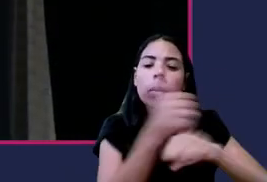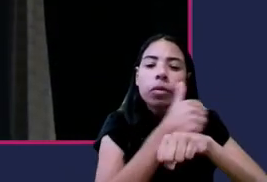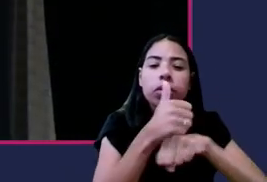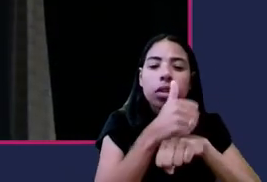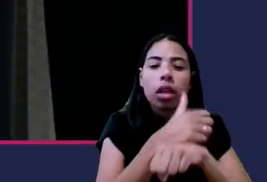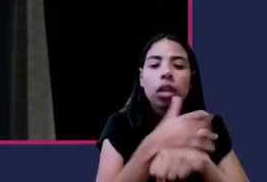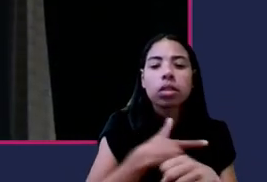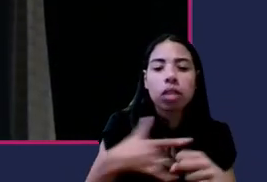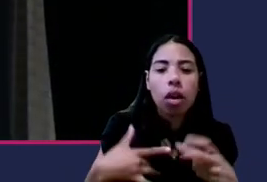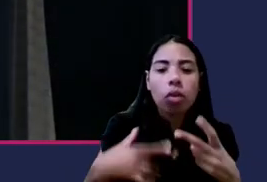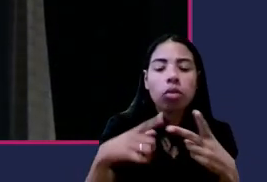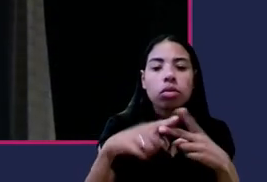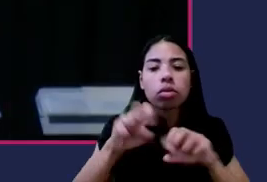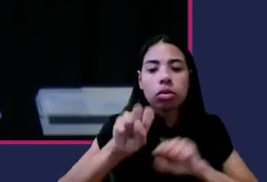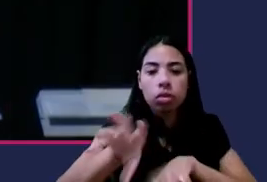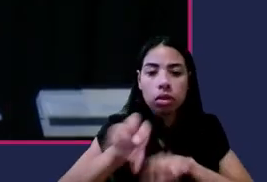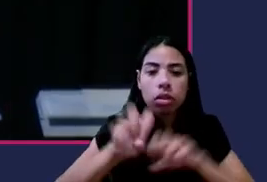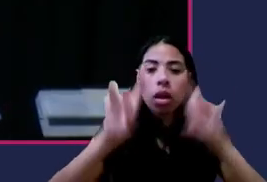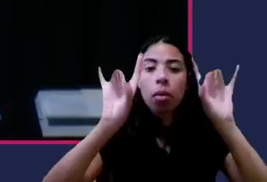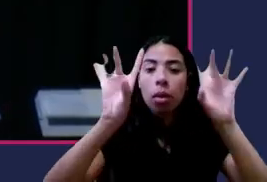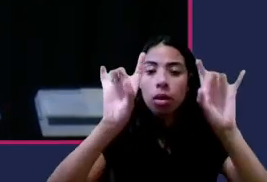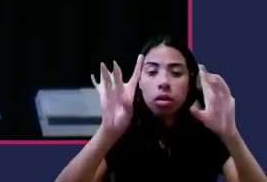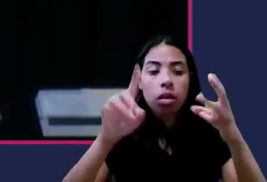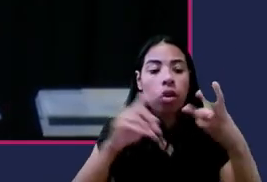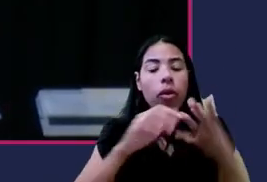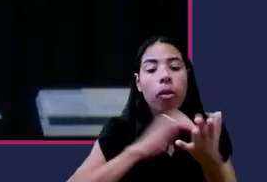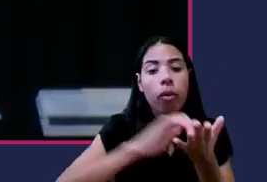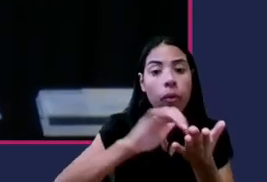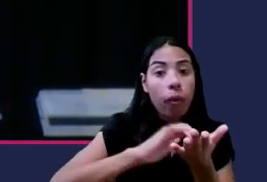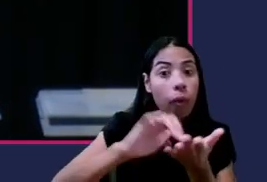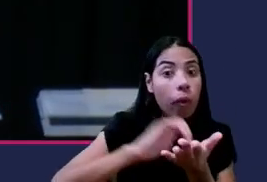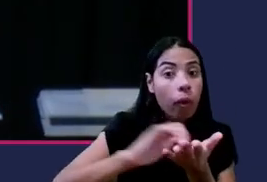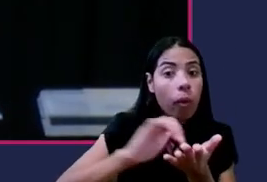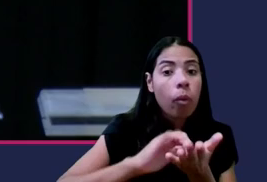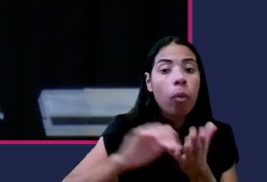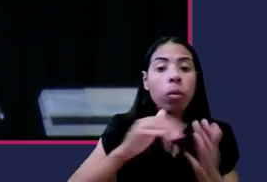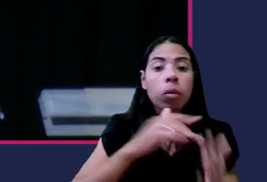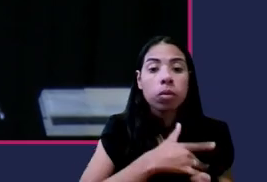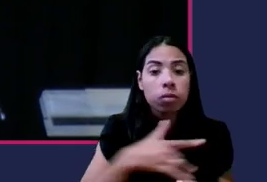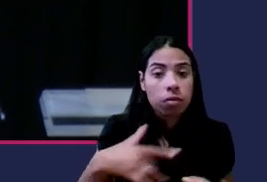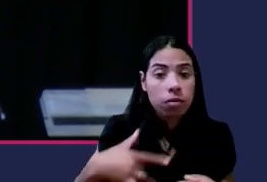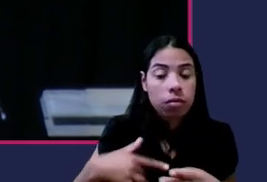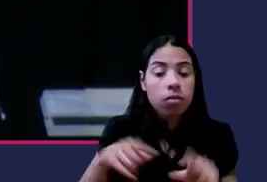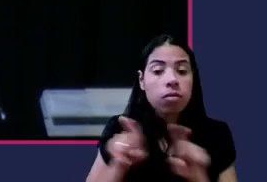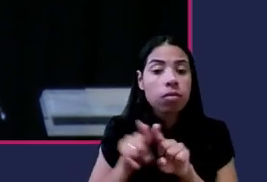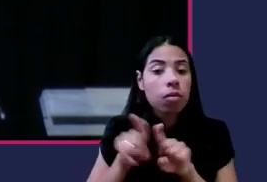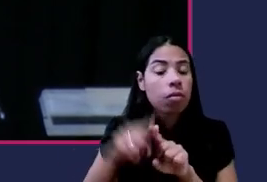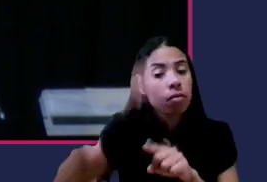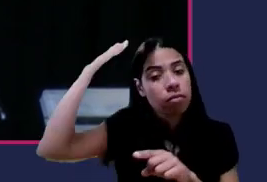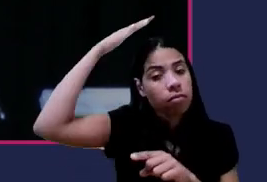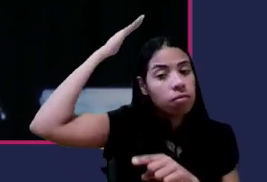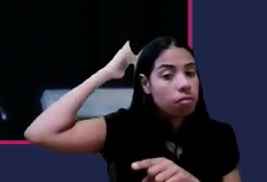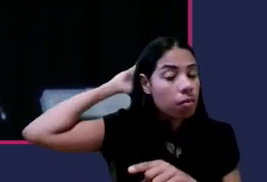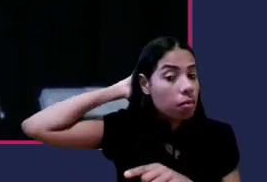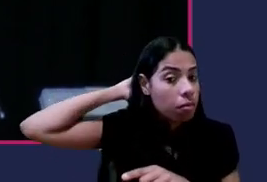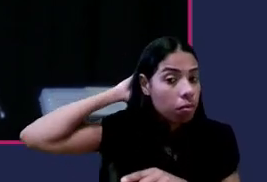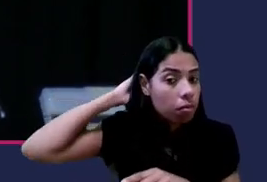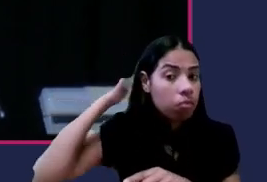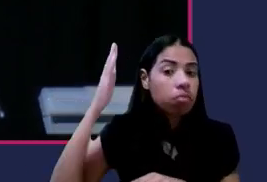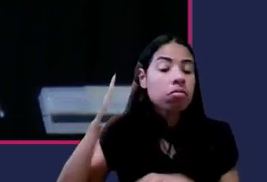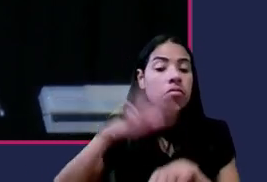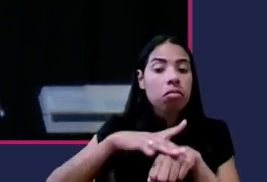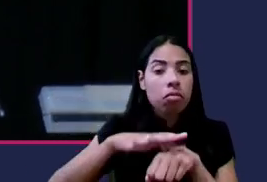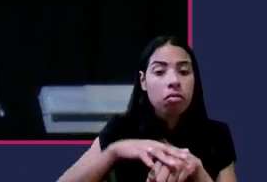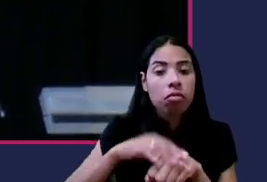Our health professionals, special education, the Secretariat of Health, and the Paraná